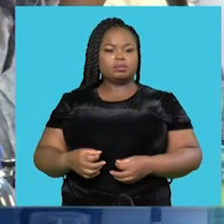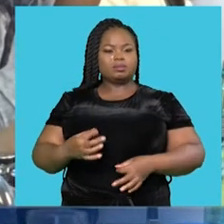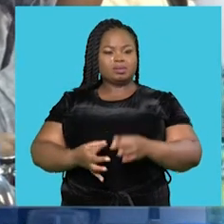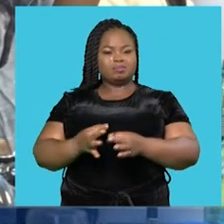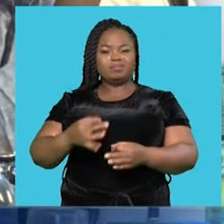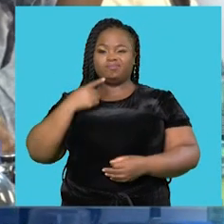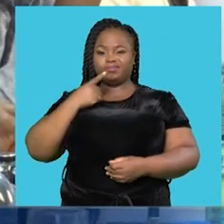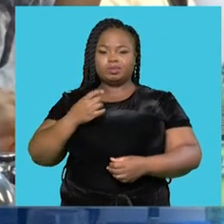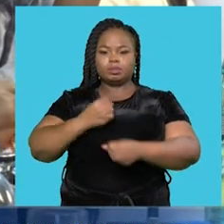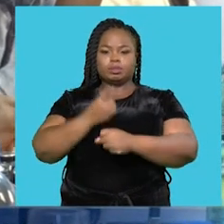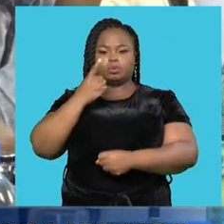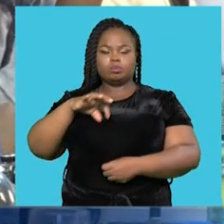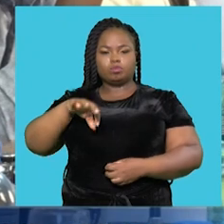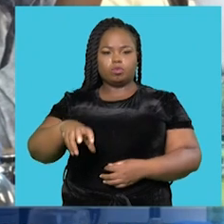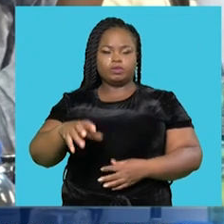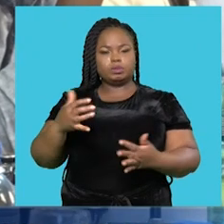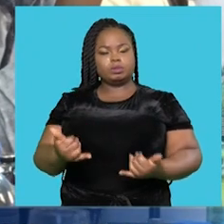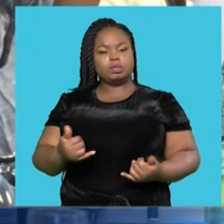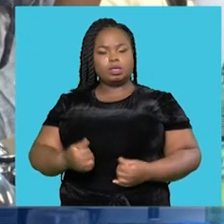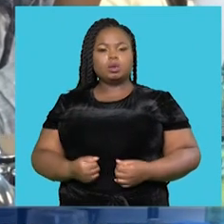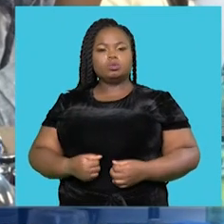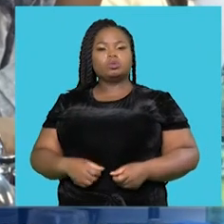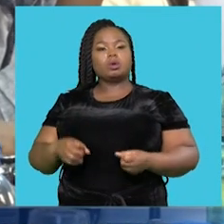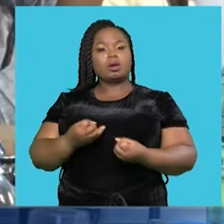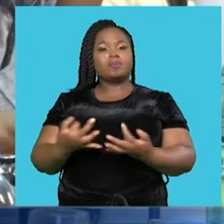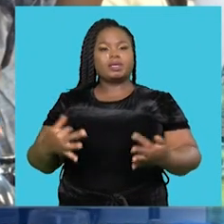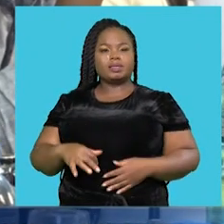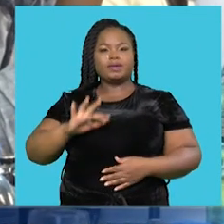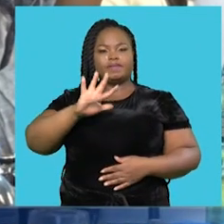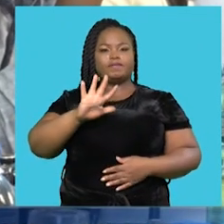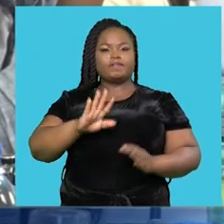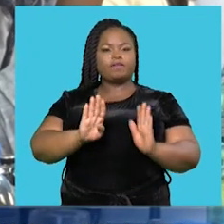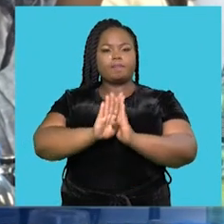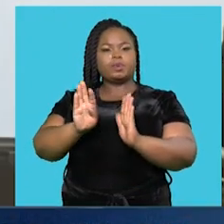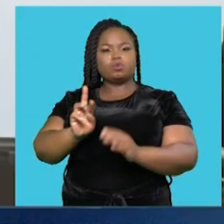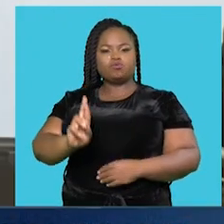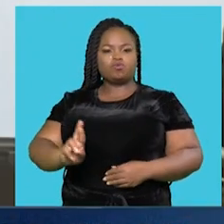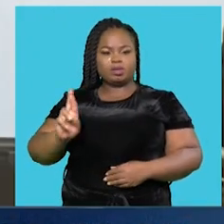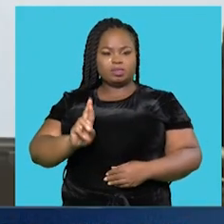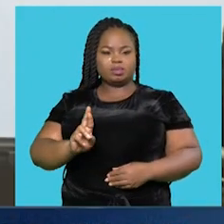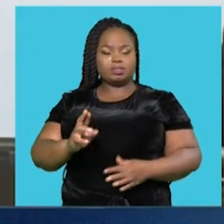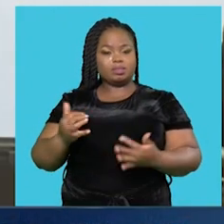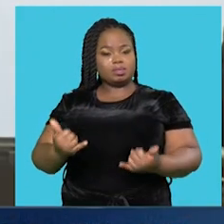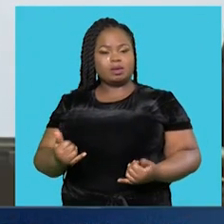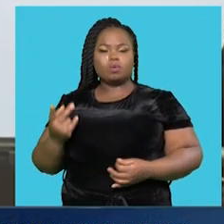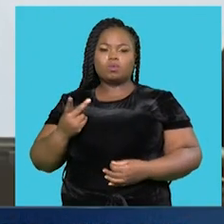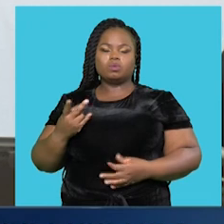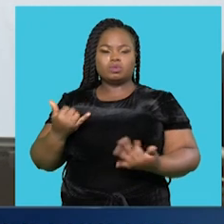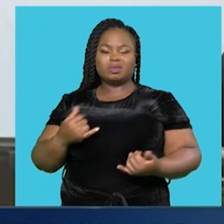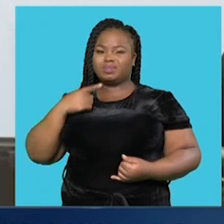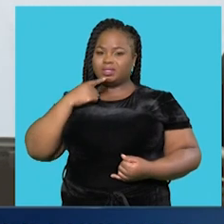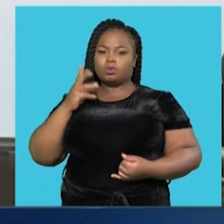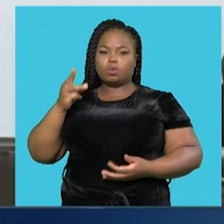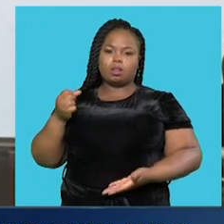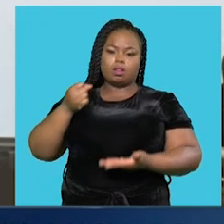ya porofensi ya Gauteng e lekantse tšhelete e balwang go diranta tse dibilione tse 500 tseo bogolo di tlilong